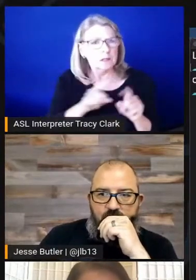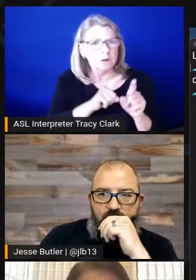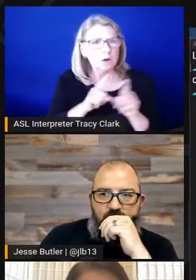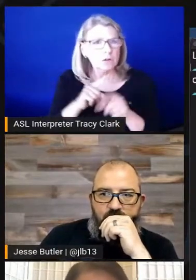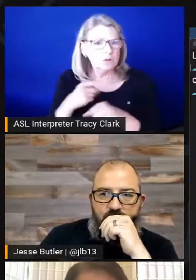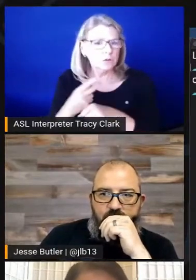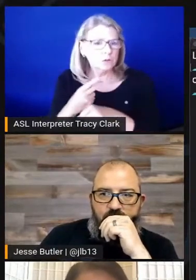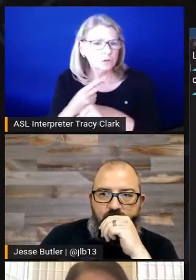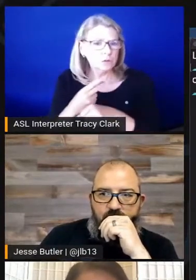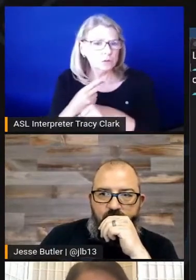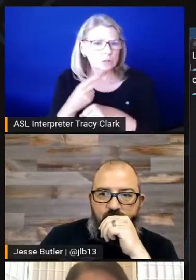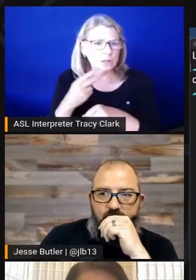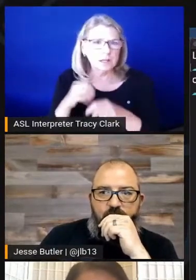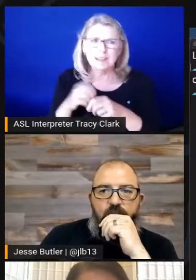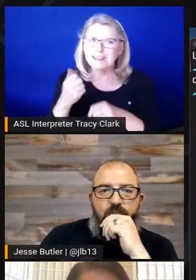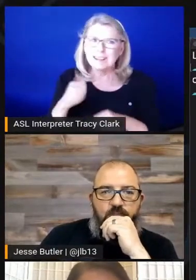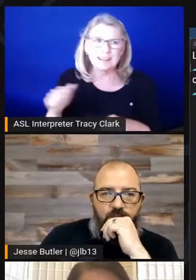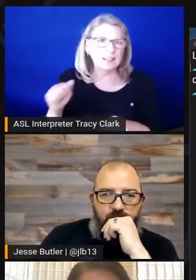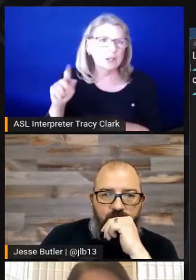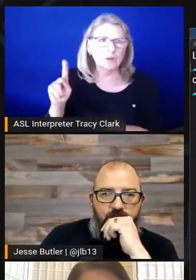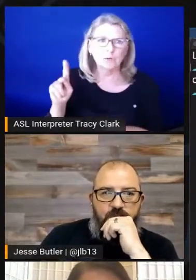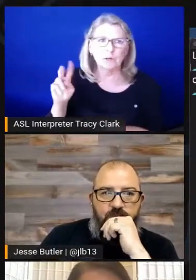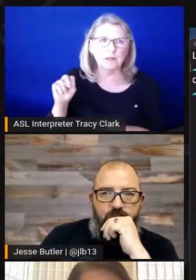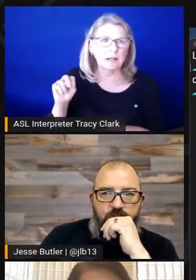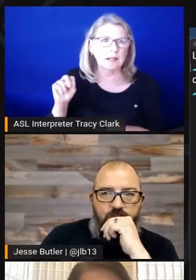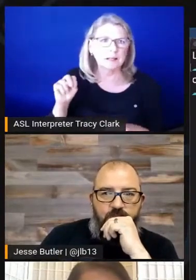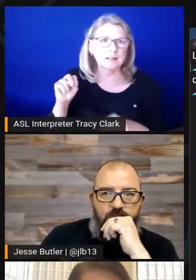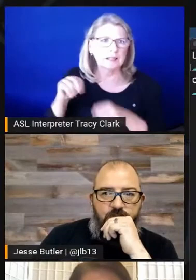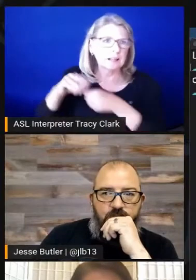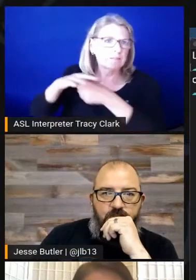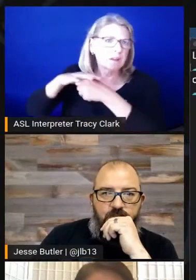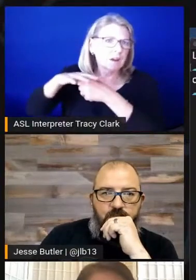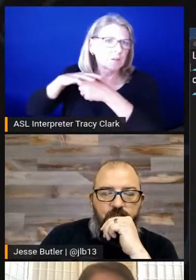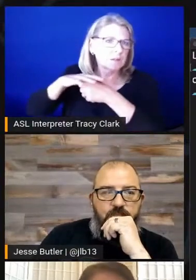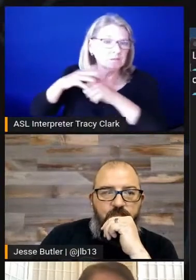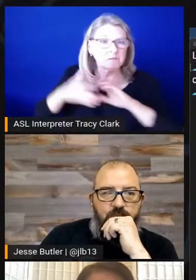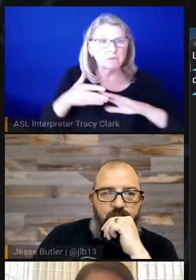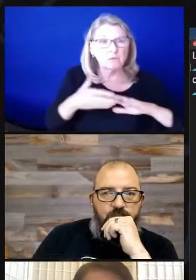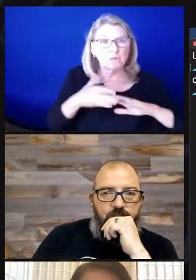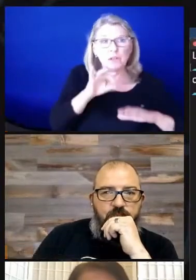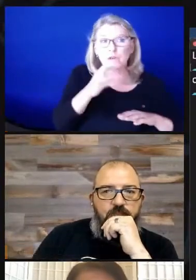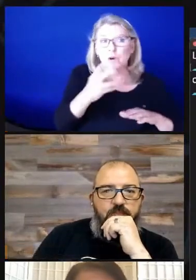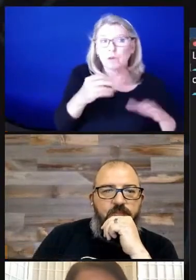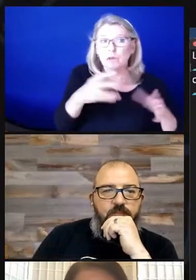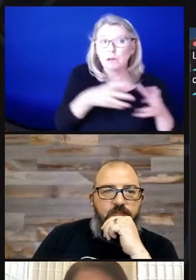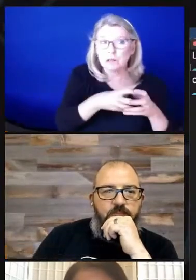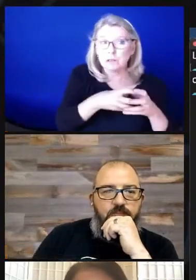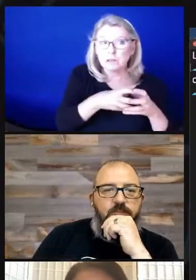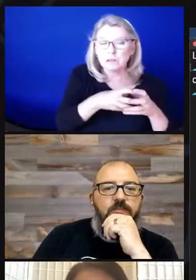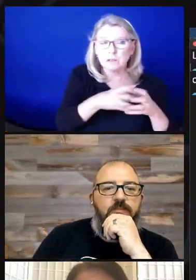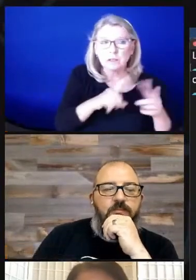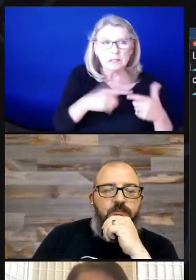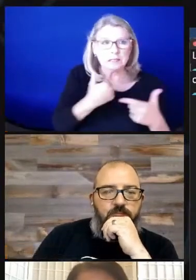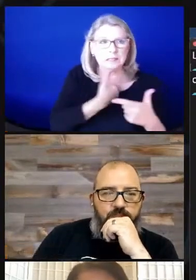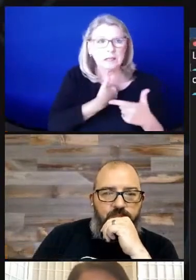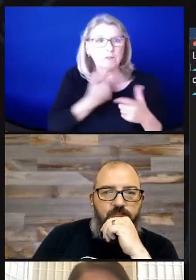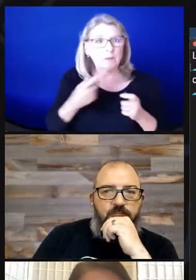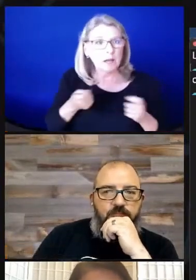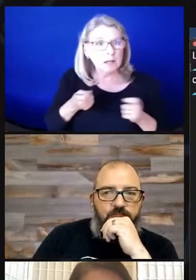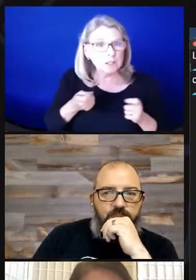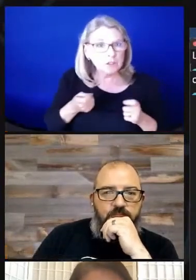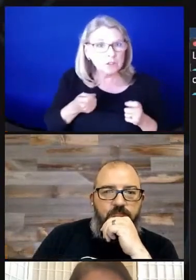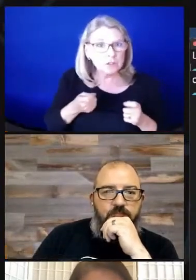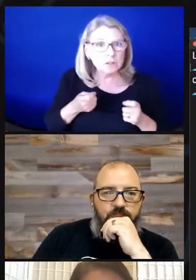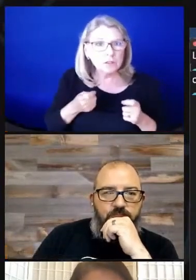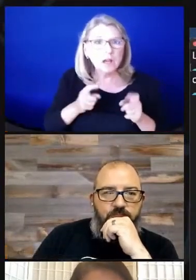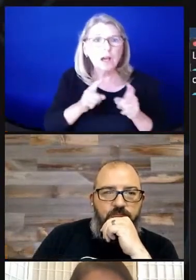any Kubernetes environment. You can run your own cluster, you can have it self-managed, as well as,